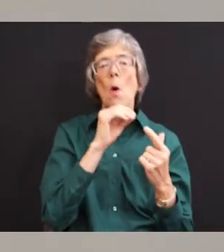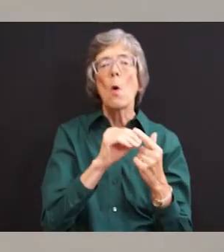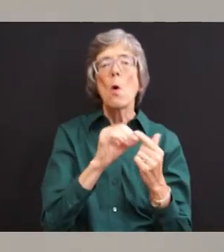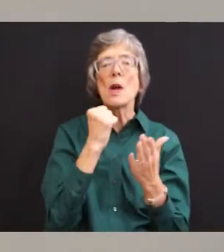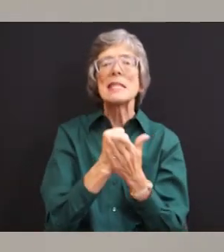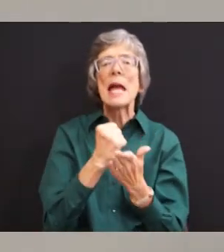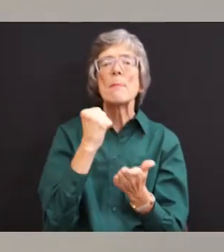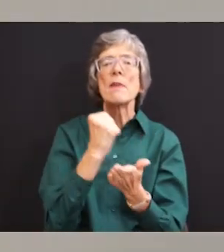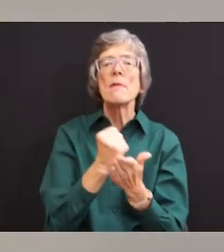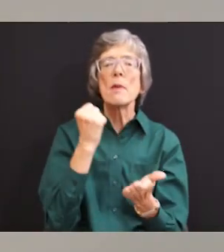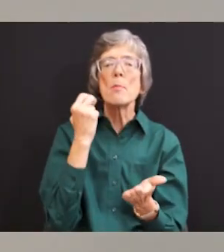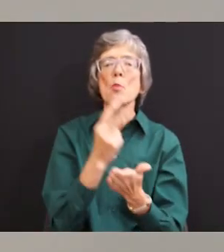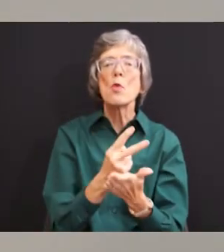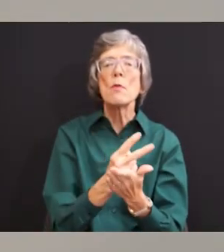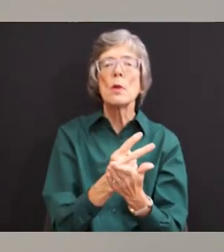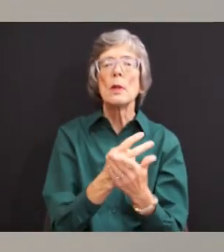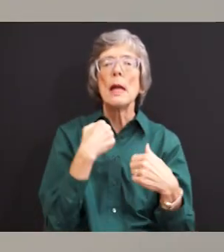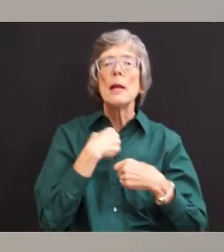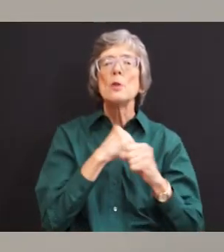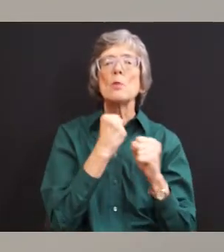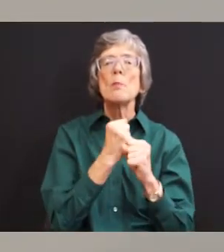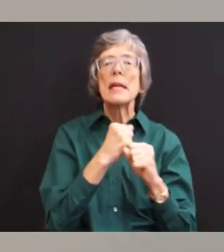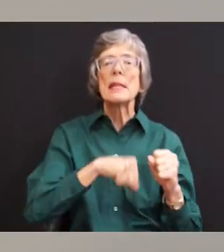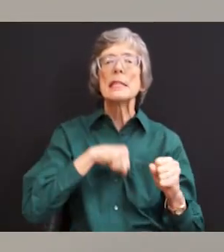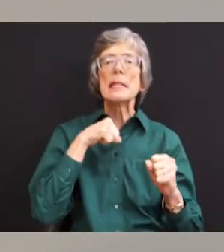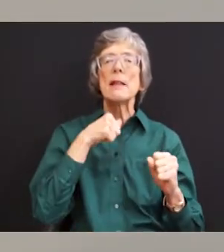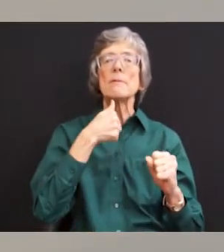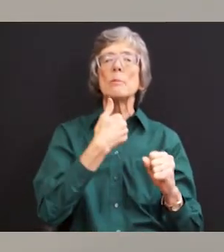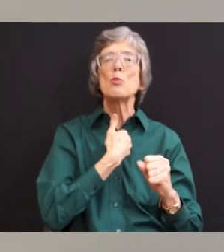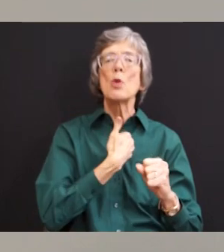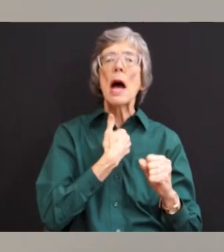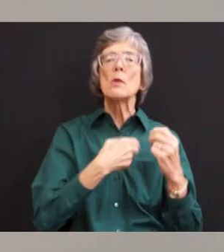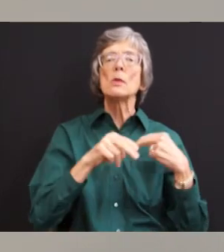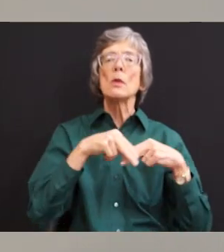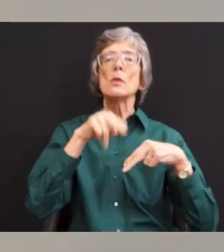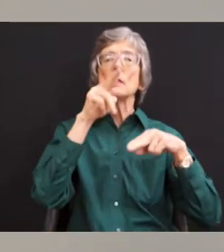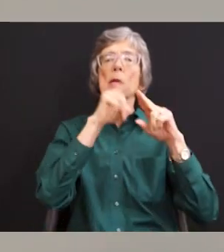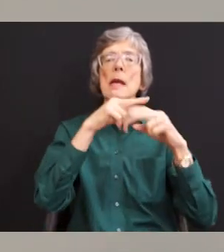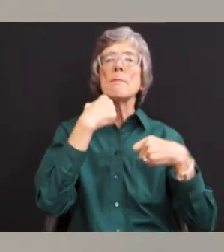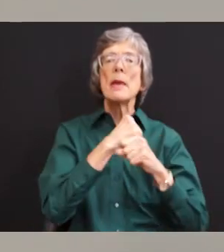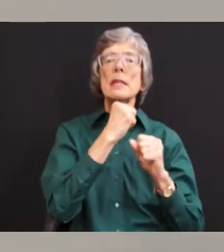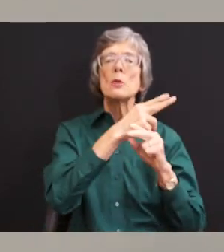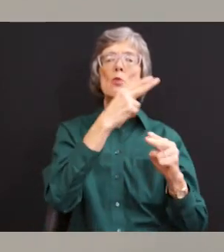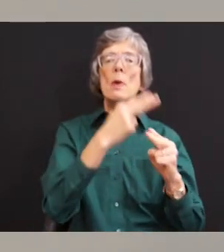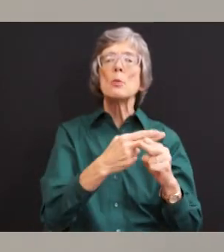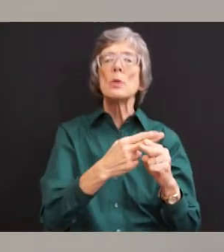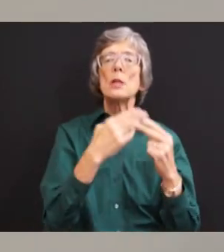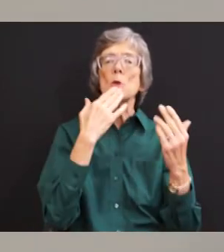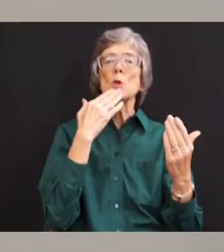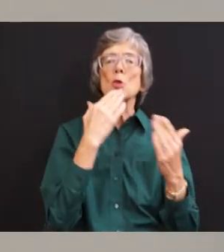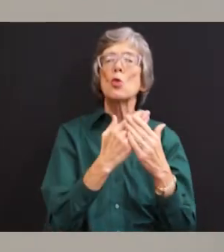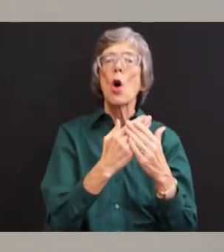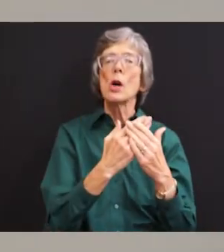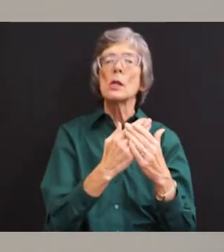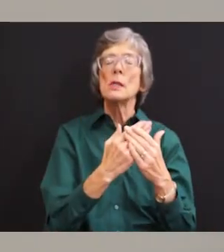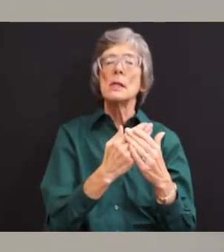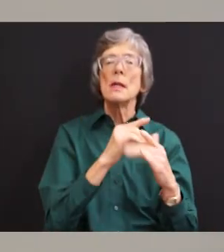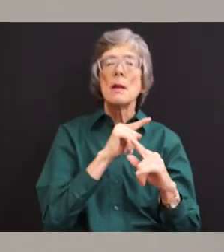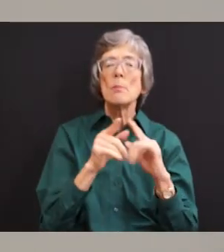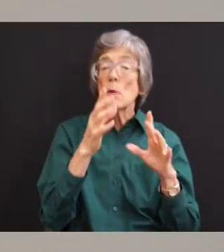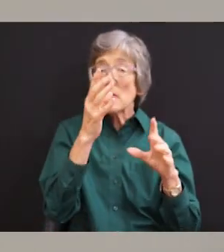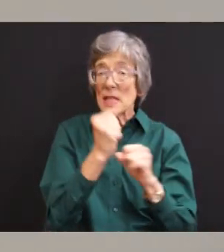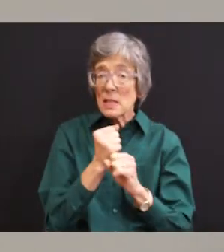approval to pad his self-esteem and solidify his reputation. What he gets from Jesus,